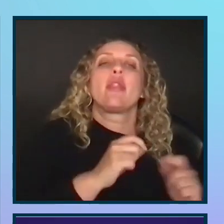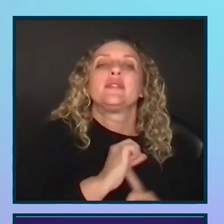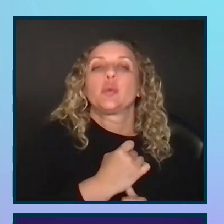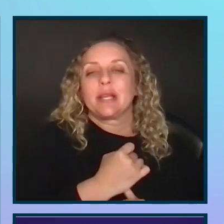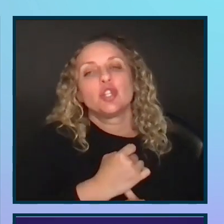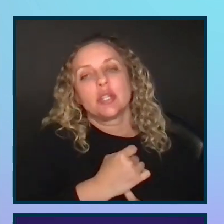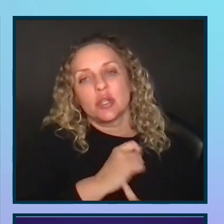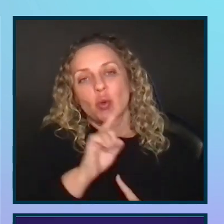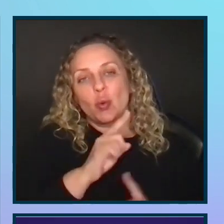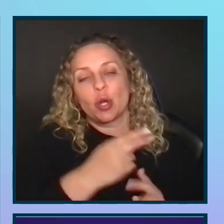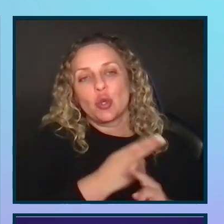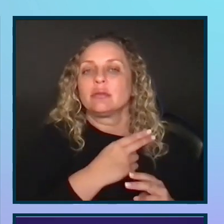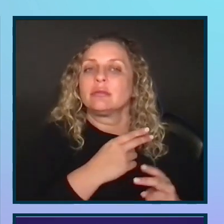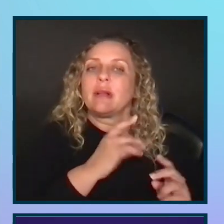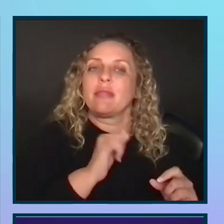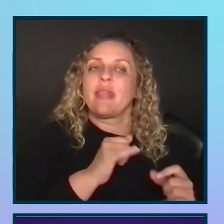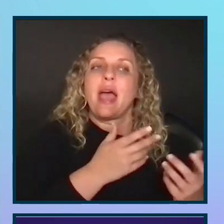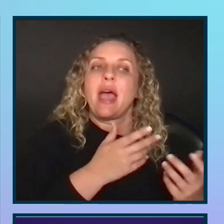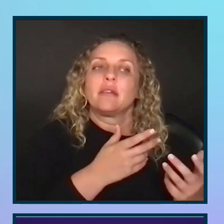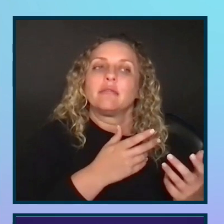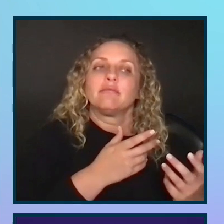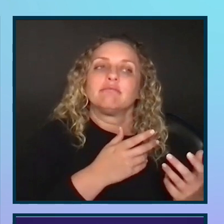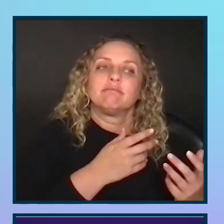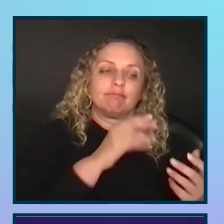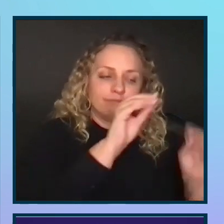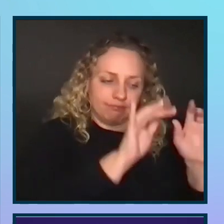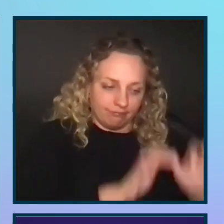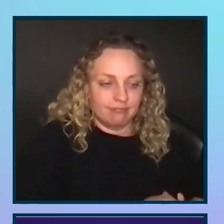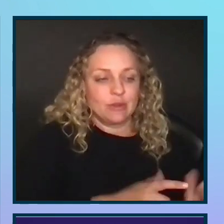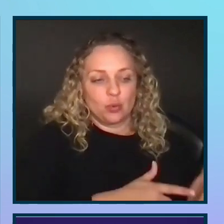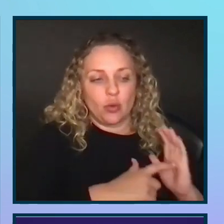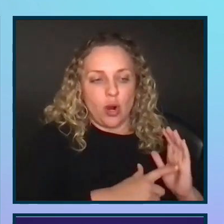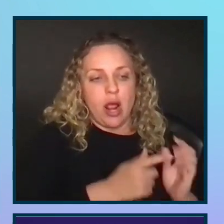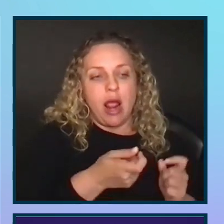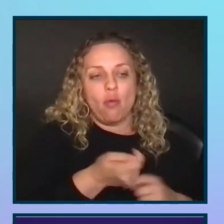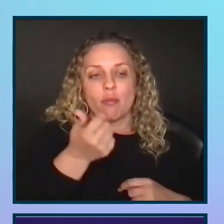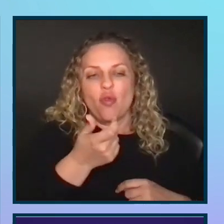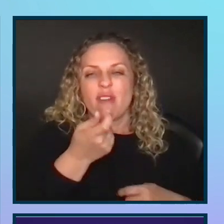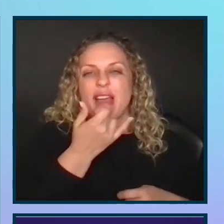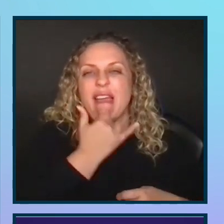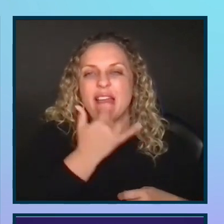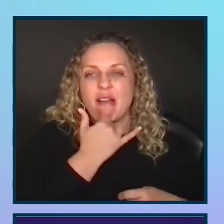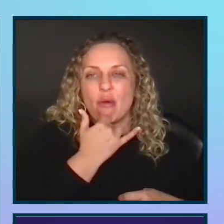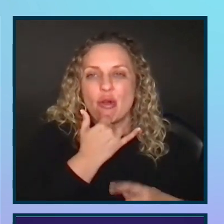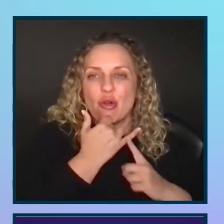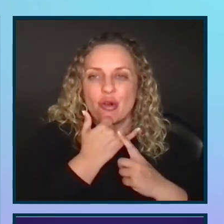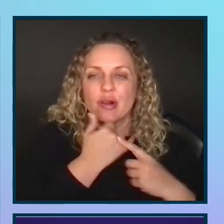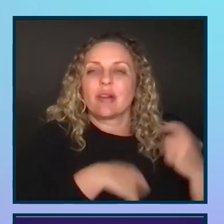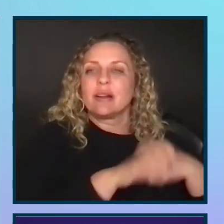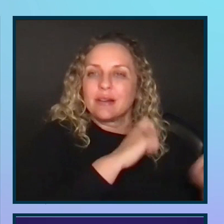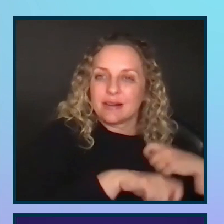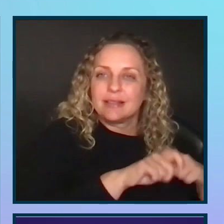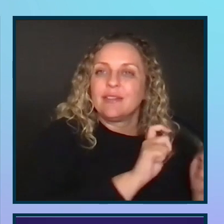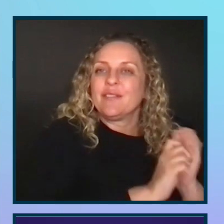situations where user input is required to remove that, remove what is an error, keep the good stuff, and then have a user just